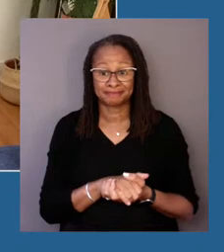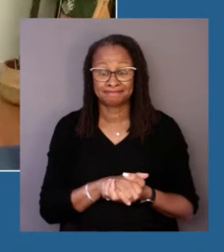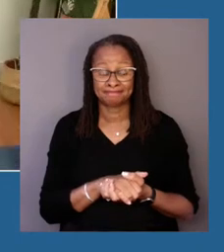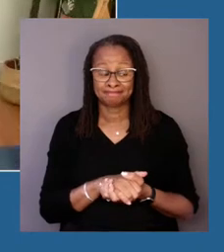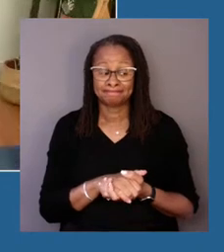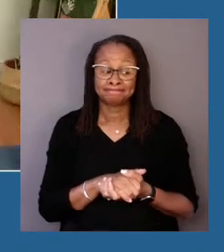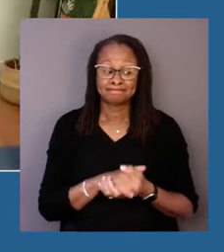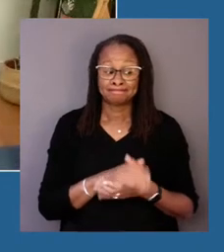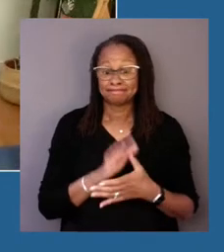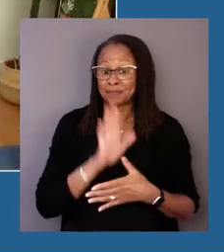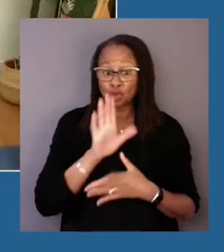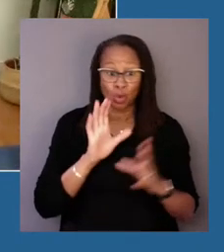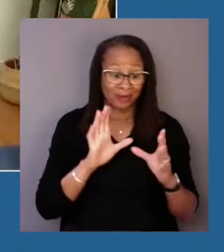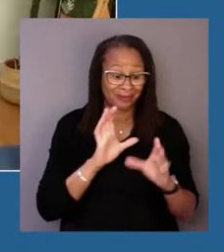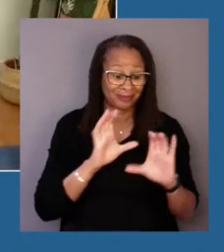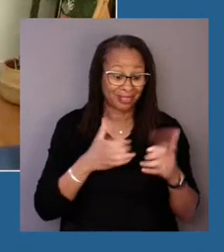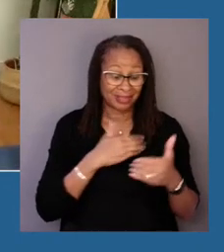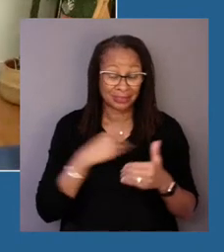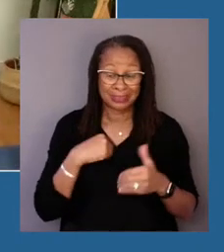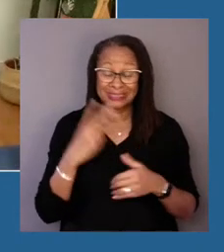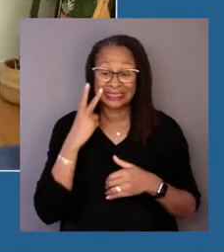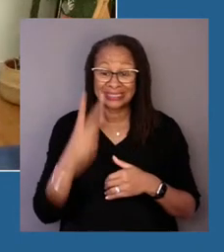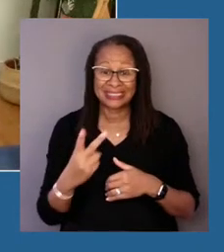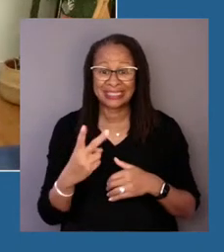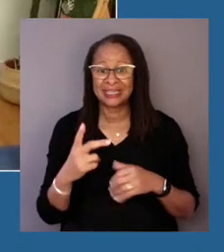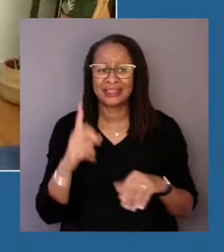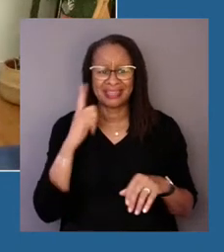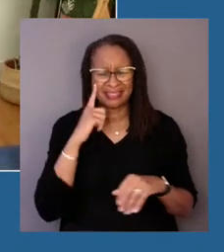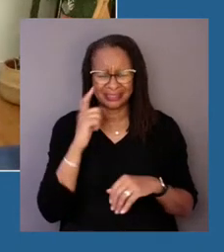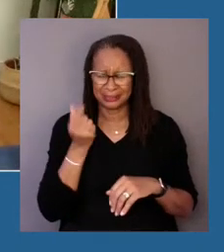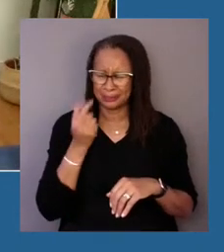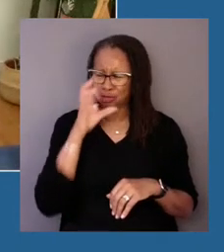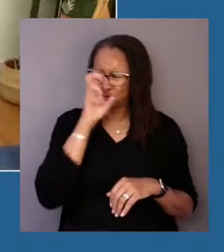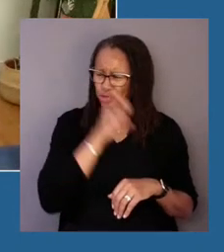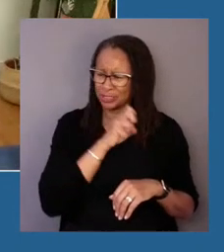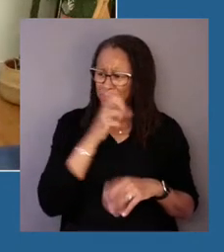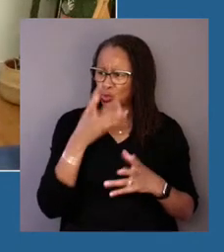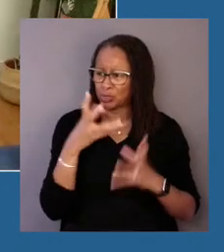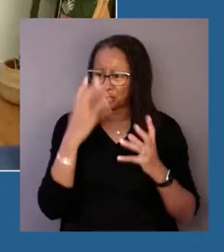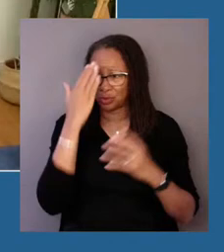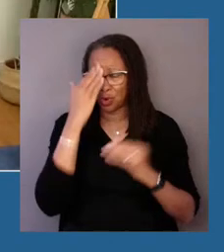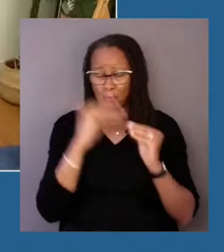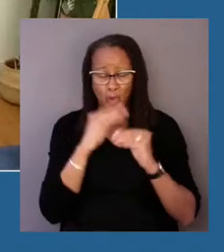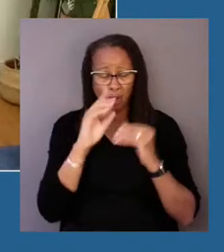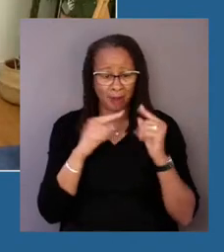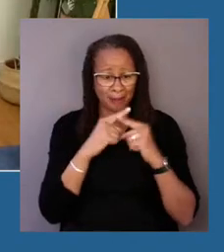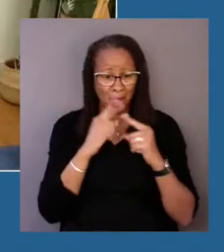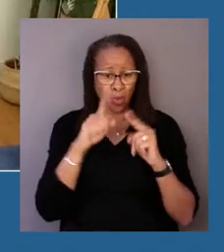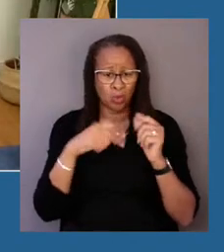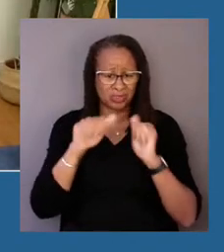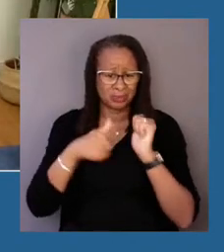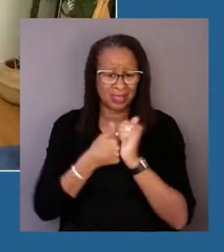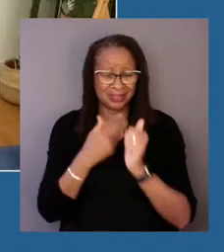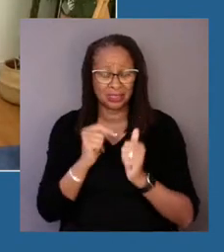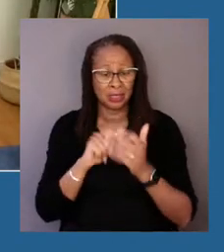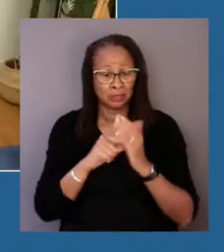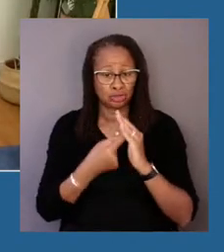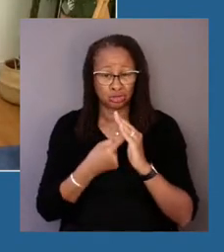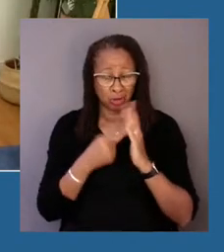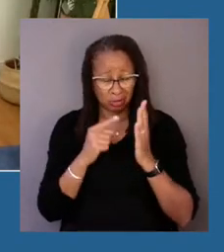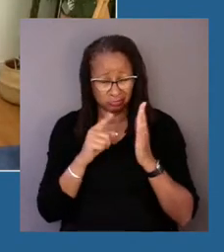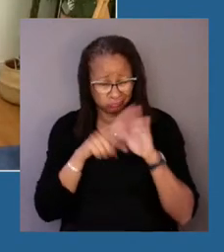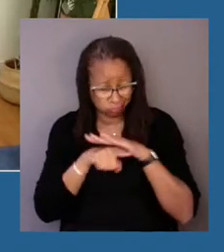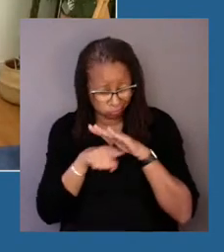that they just think is slightly strange, that they want to know more about what's behind it, just start digging into that. And